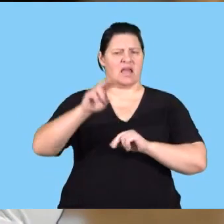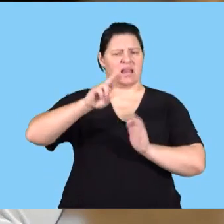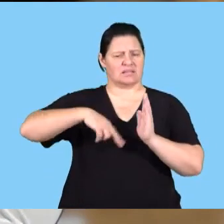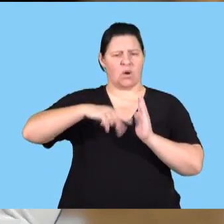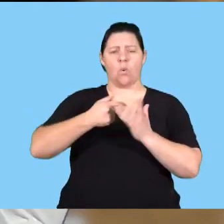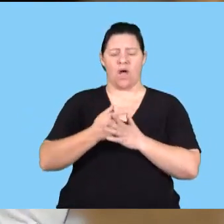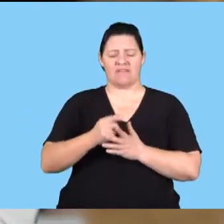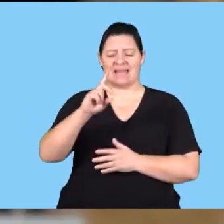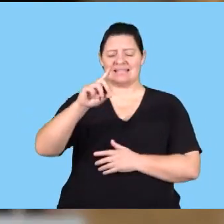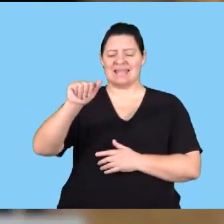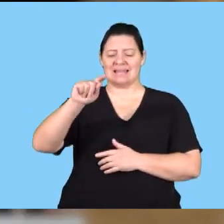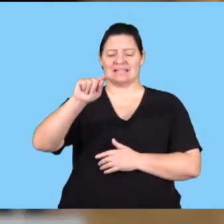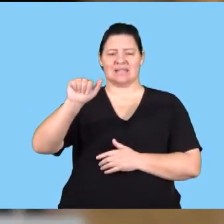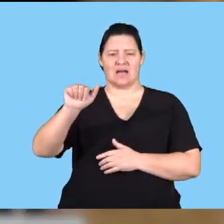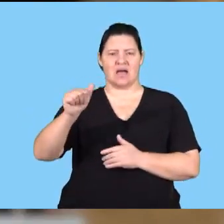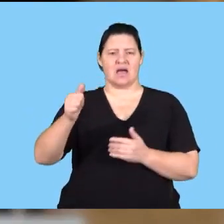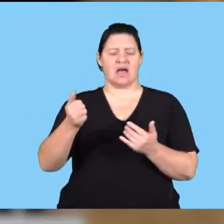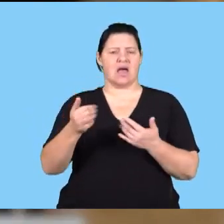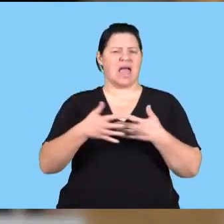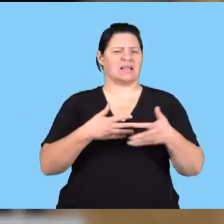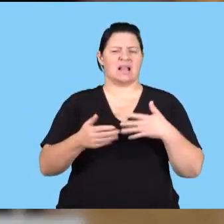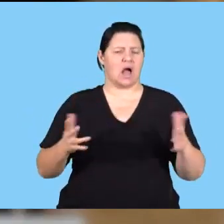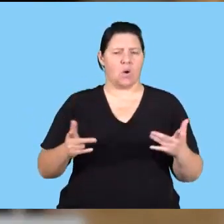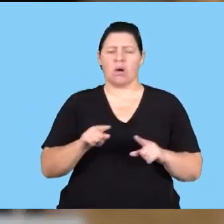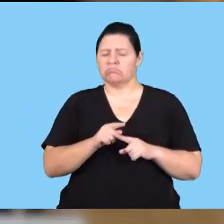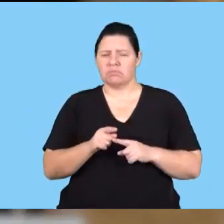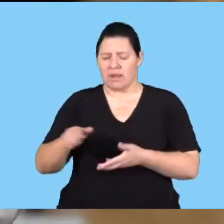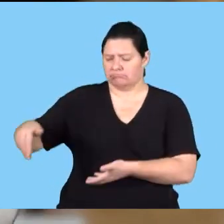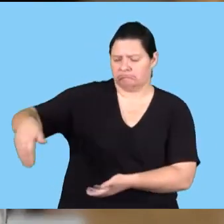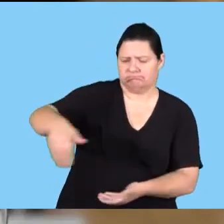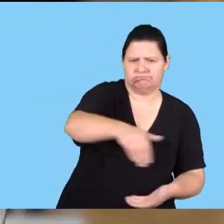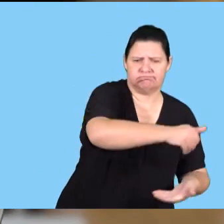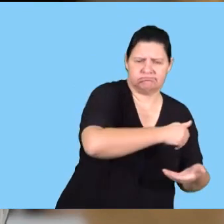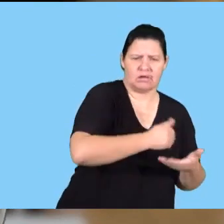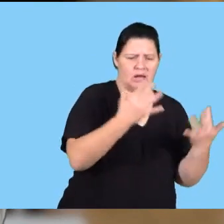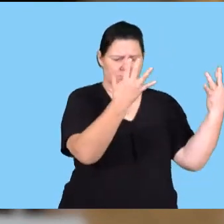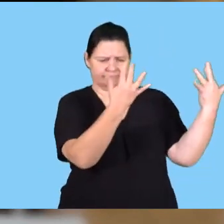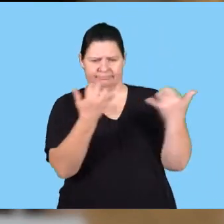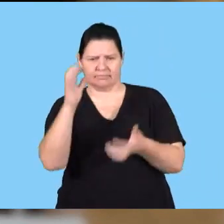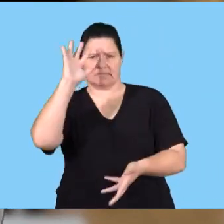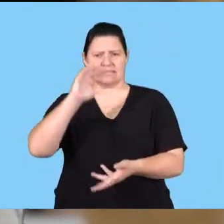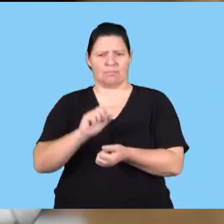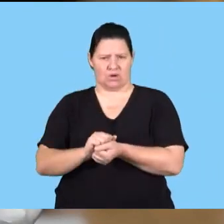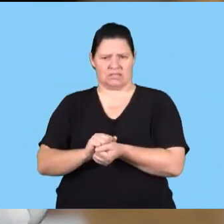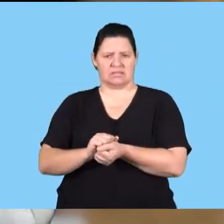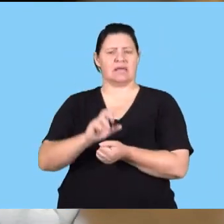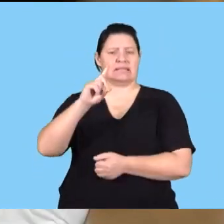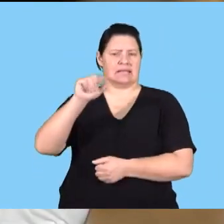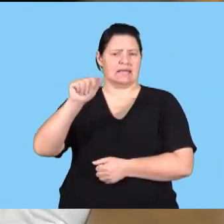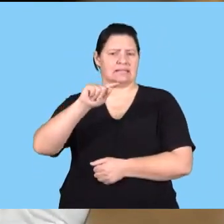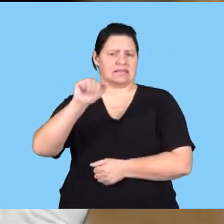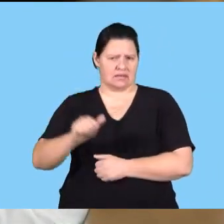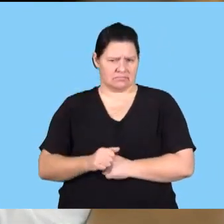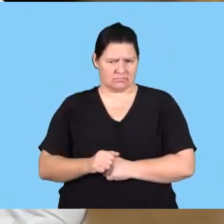data handling, but more specifically on collecting and summarizing of data. Now, before I start with it, I quickly want to check with